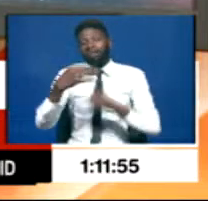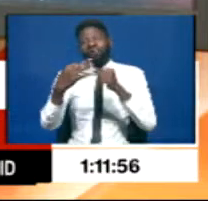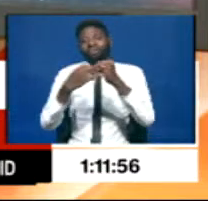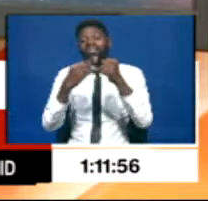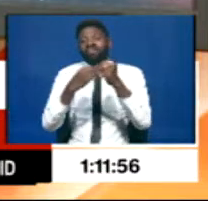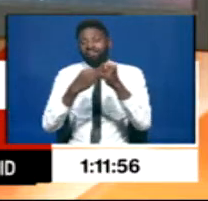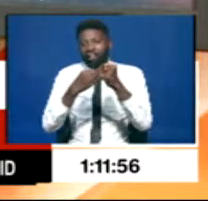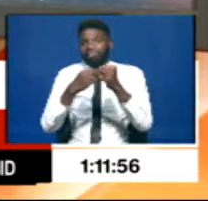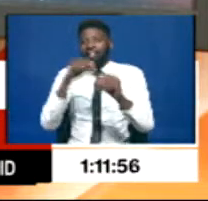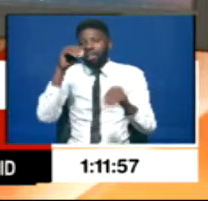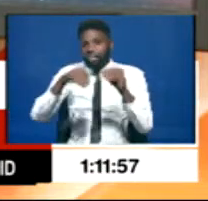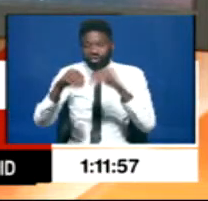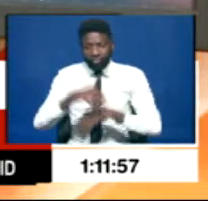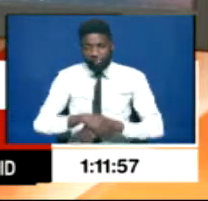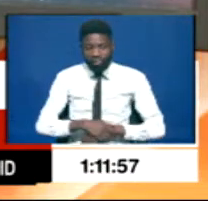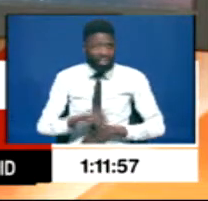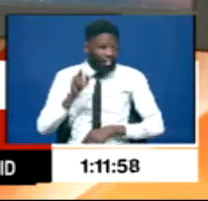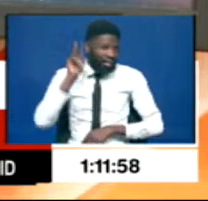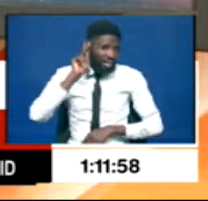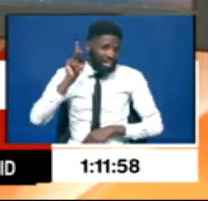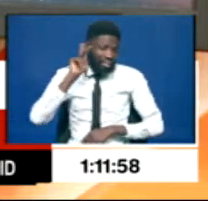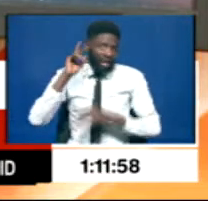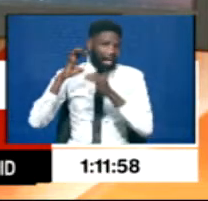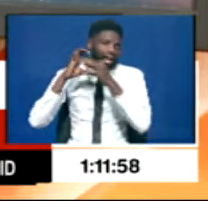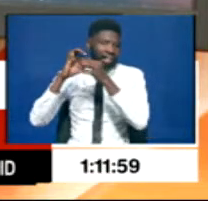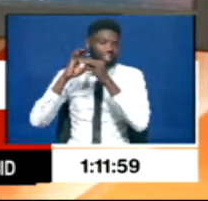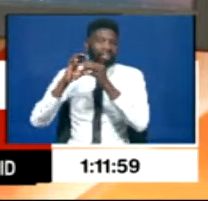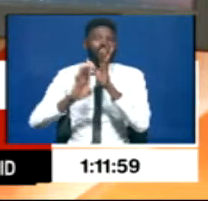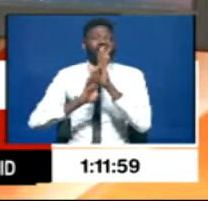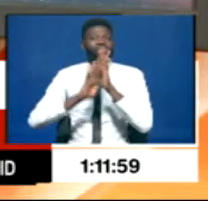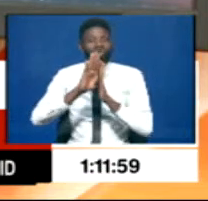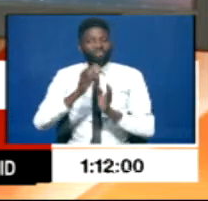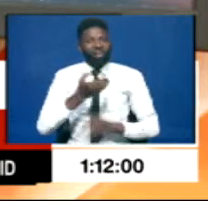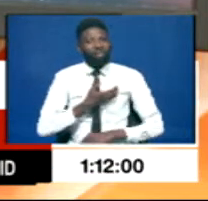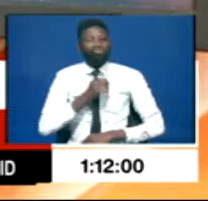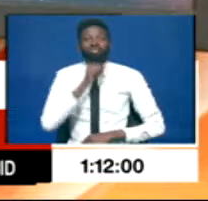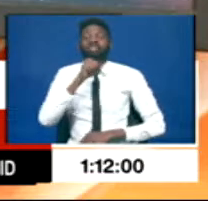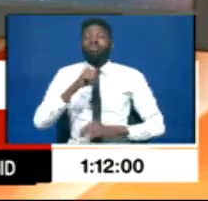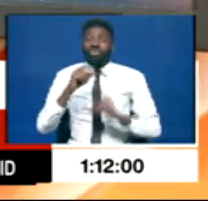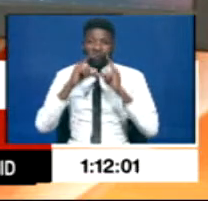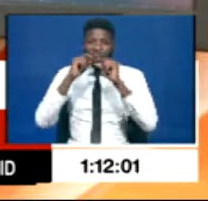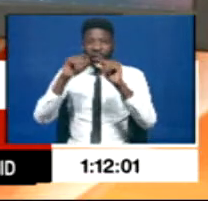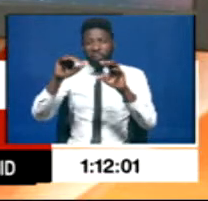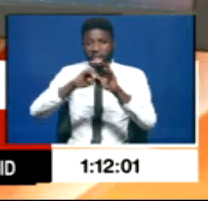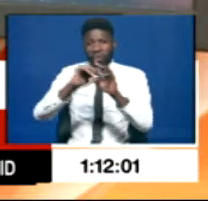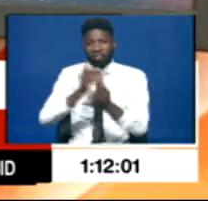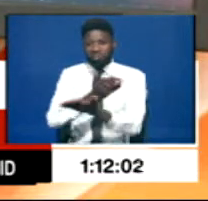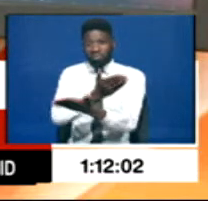Development Council of Elders added that members were free to support contestants of their choice